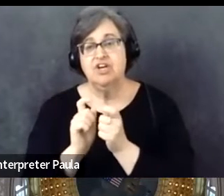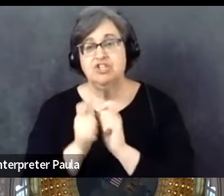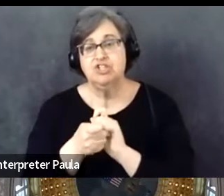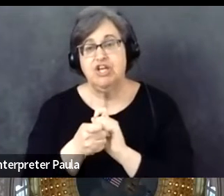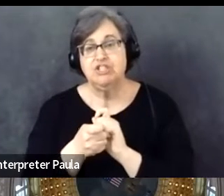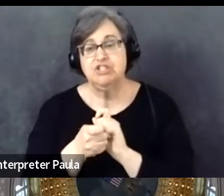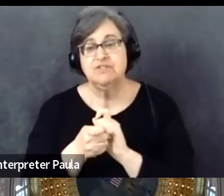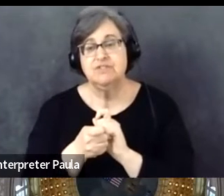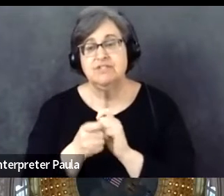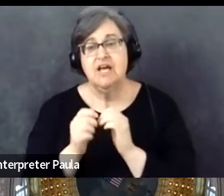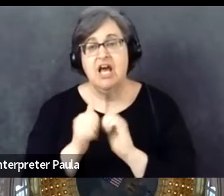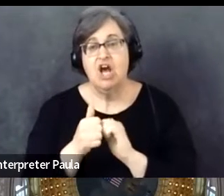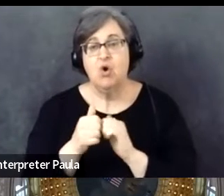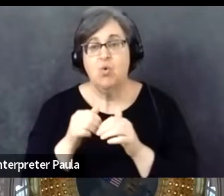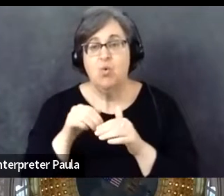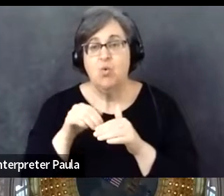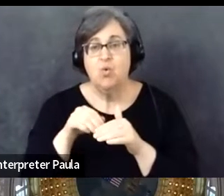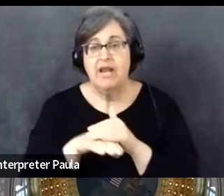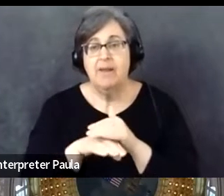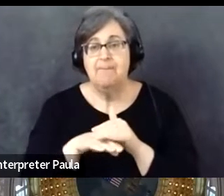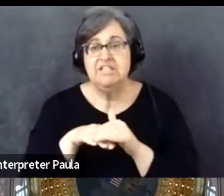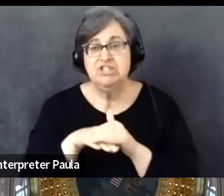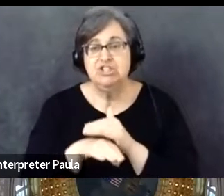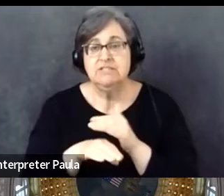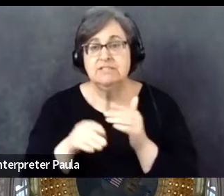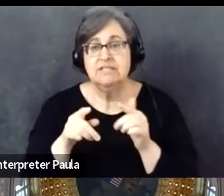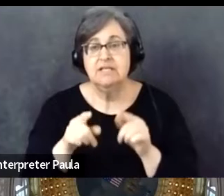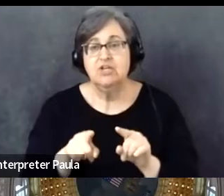how admissions happen at the mental health institutes